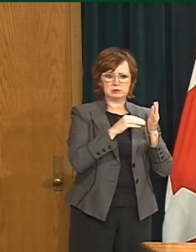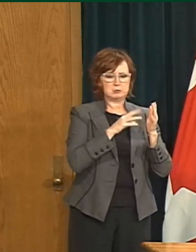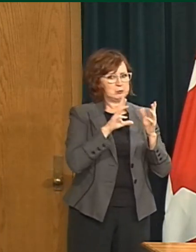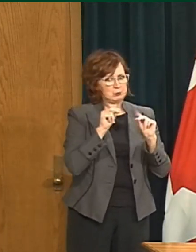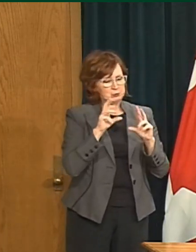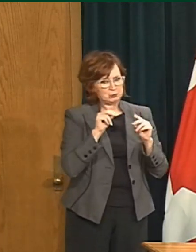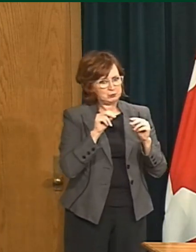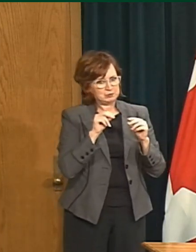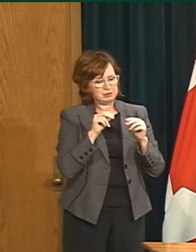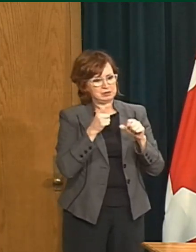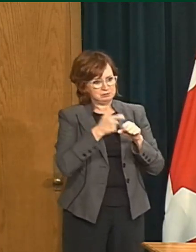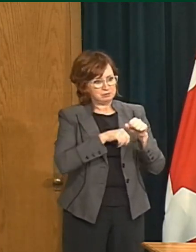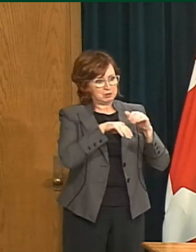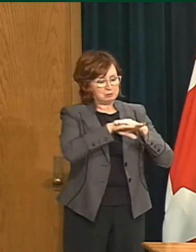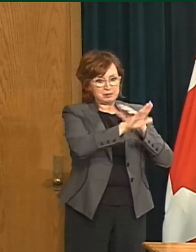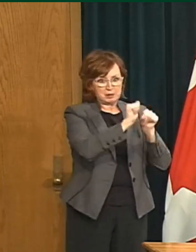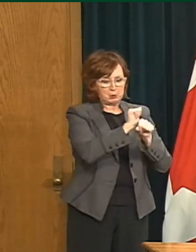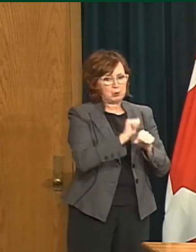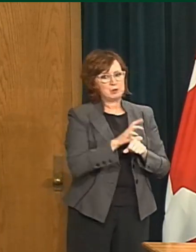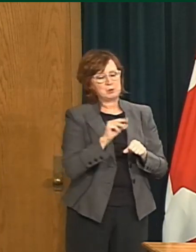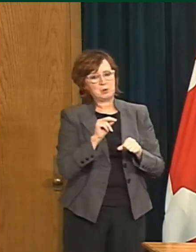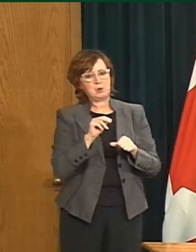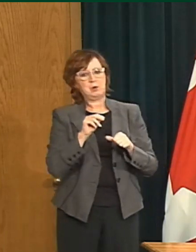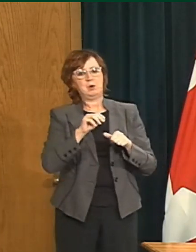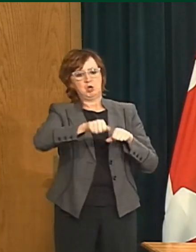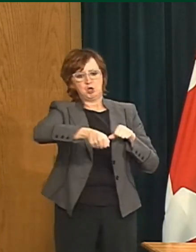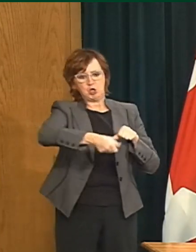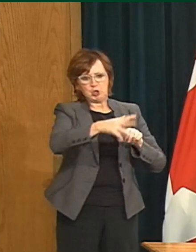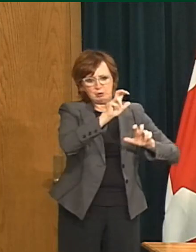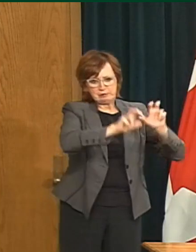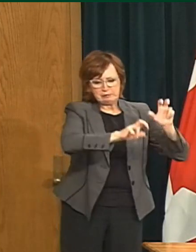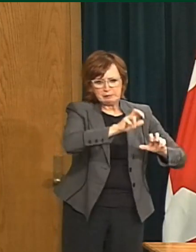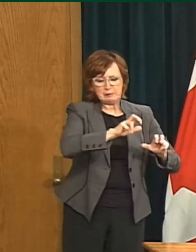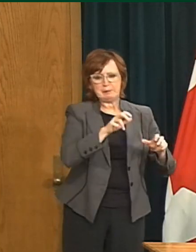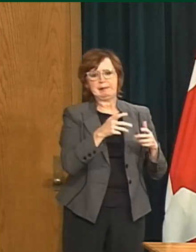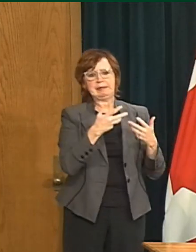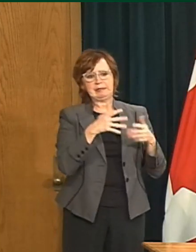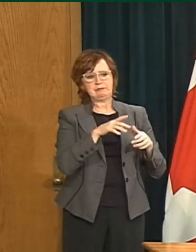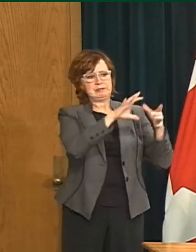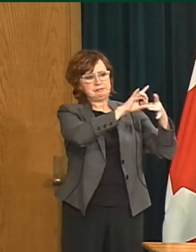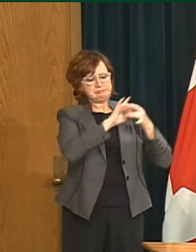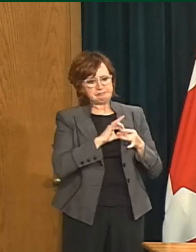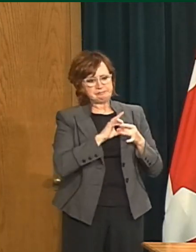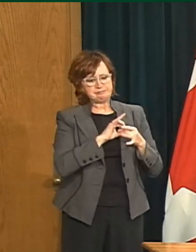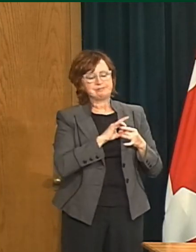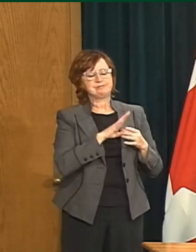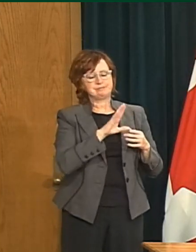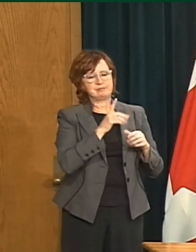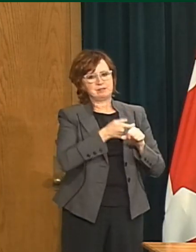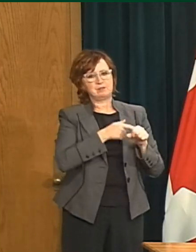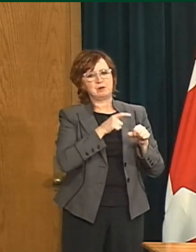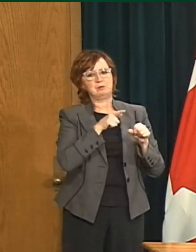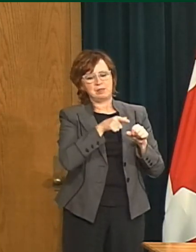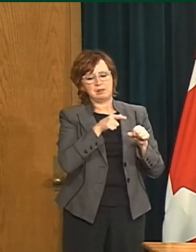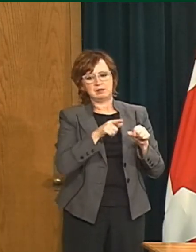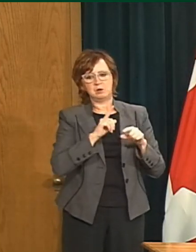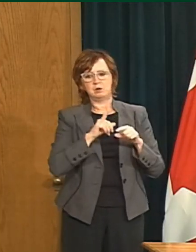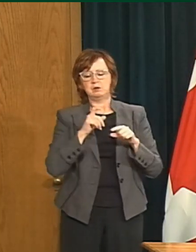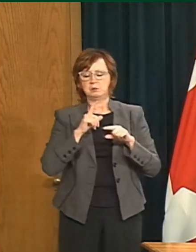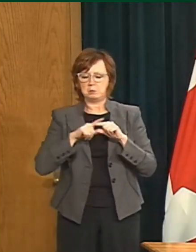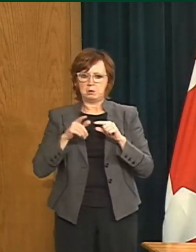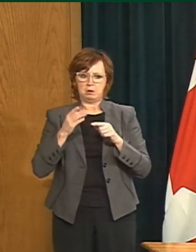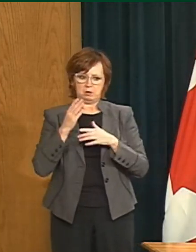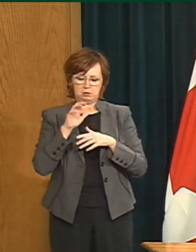event, but others would have been exposed either in the healthcare environment or in the community setting. But it's just a recognition